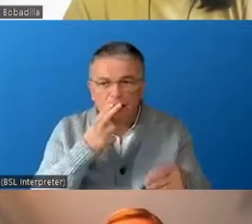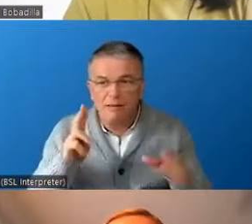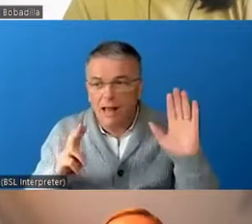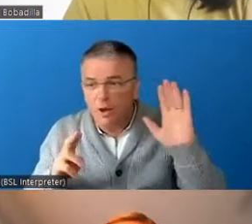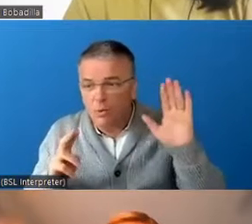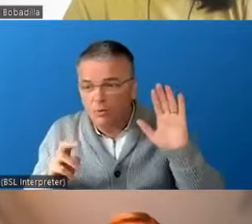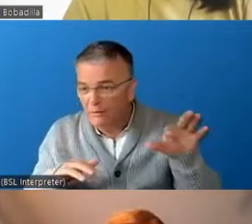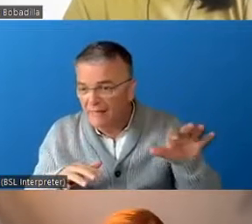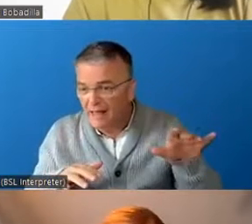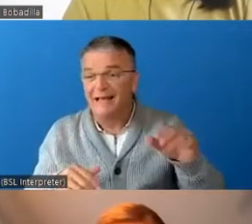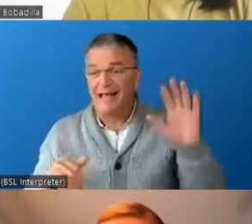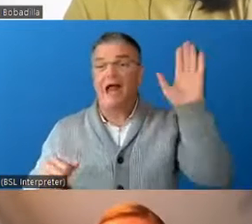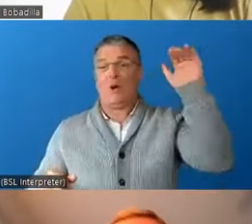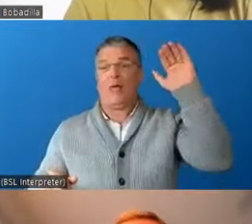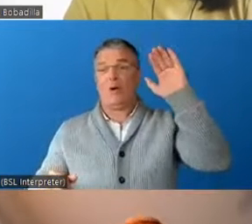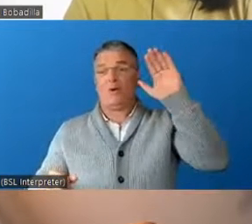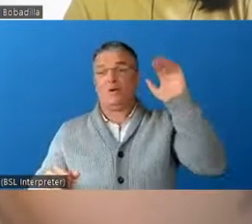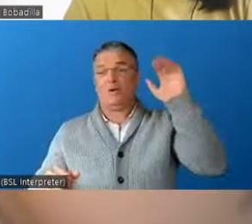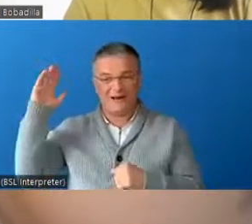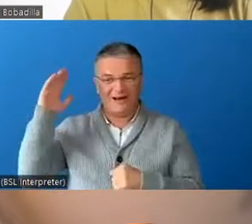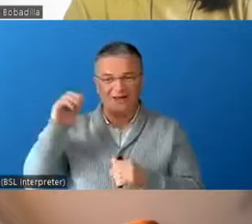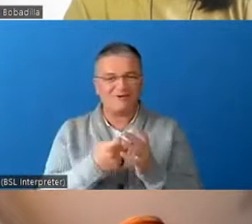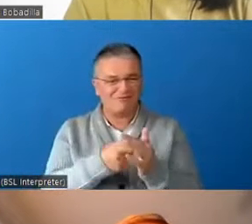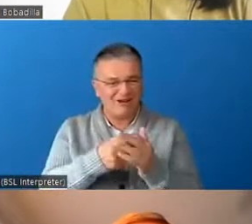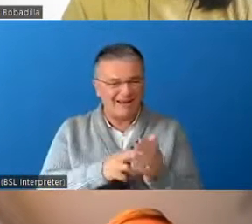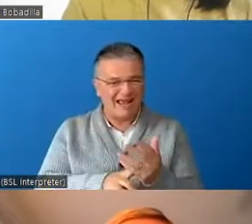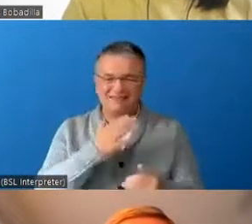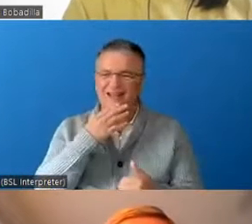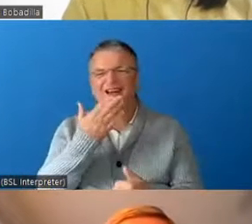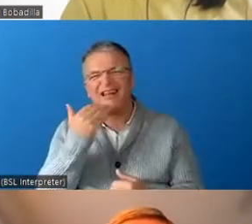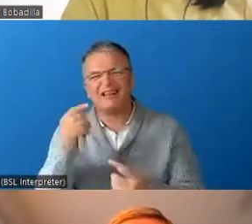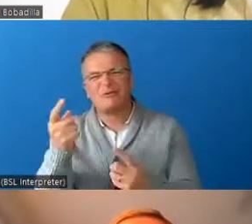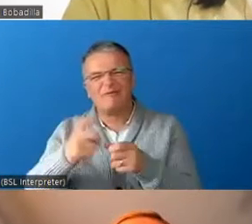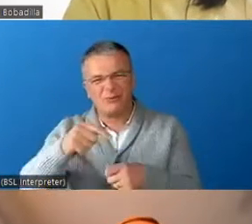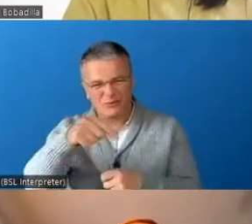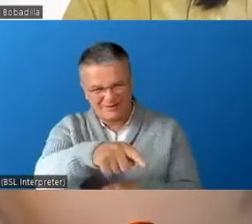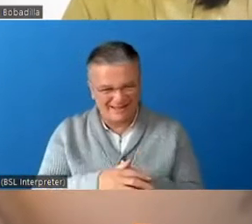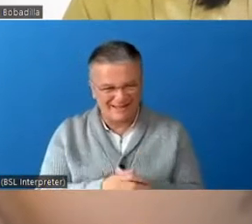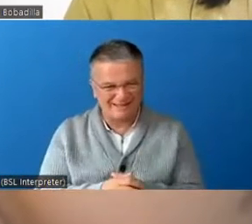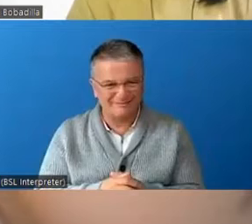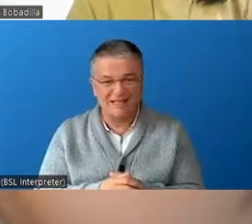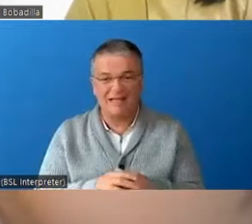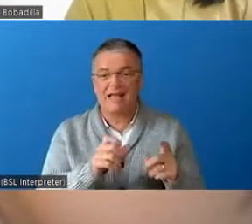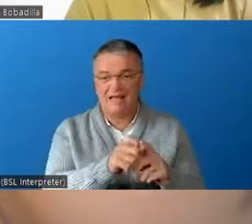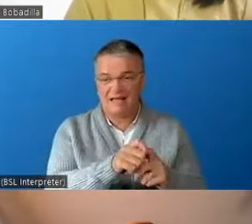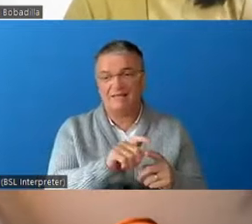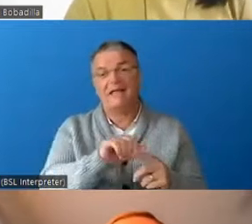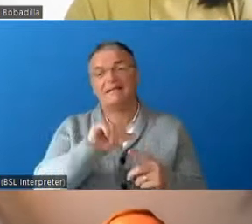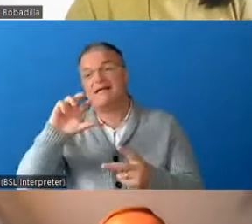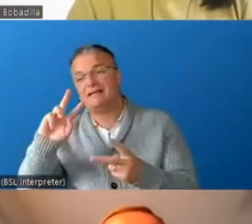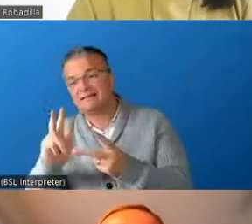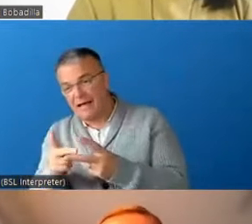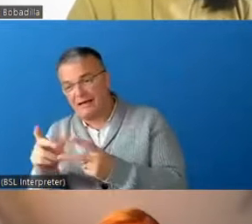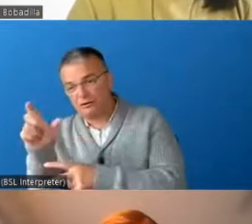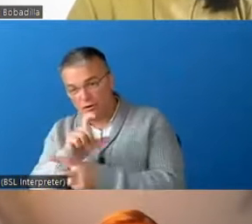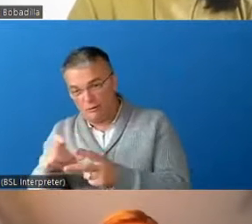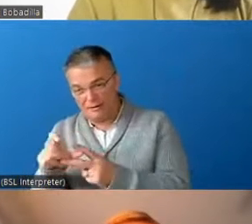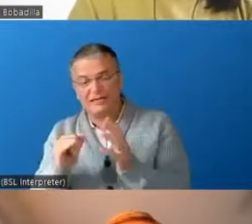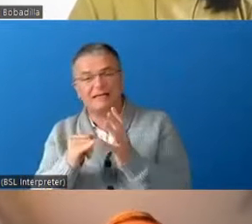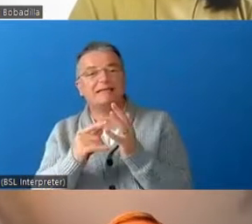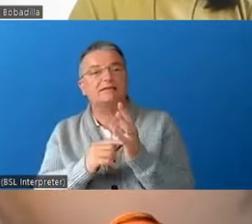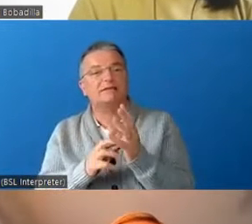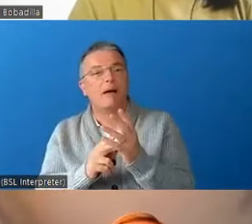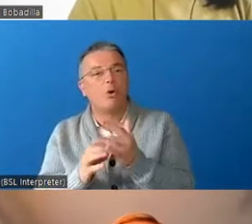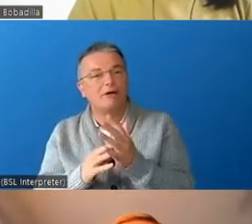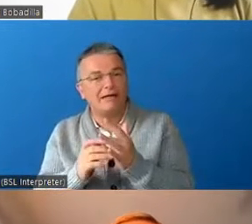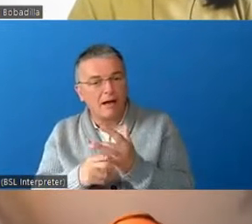Hello. Hi, Renan. Hello. Thank you. So nice to have you with us. And then the second community is Santa Monica, and